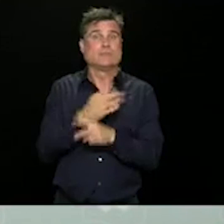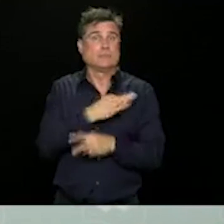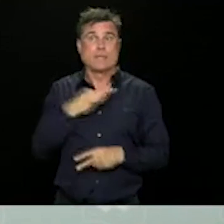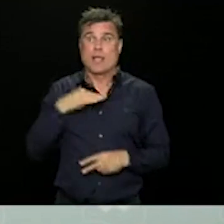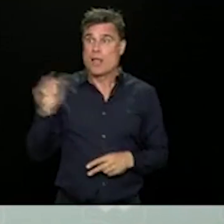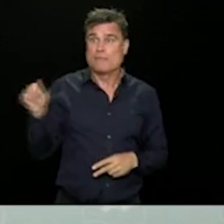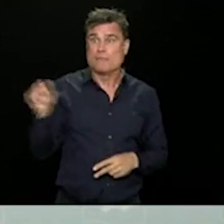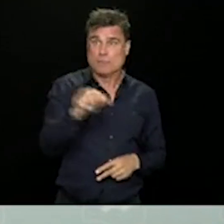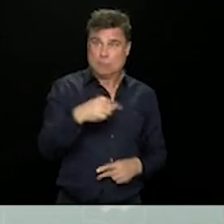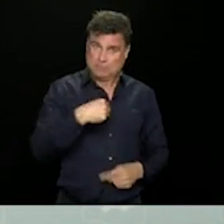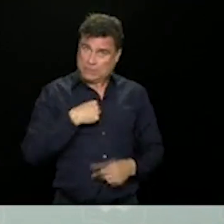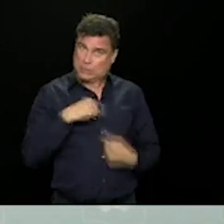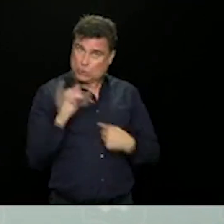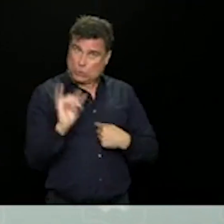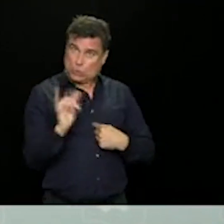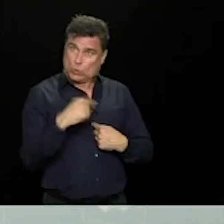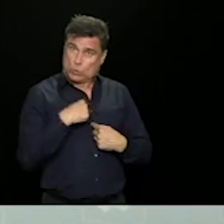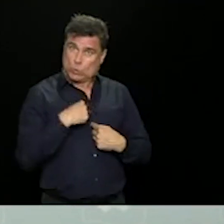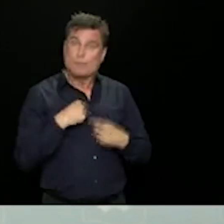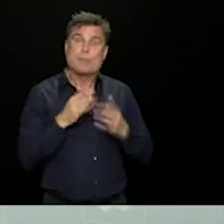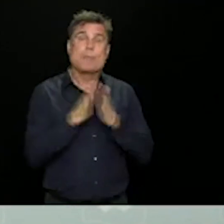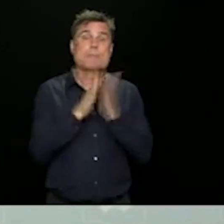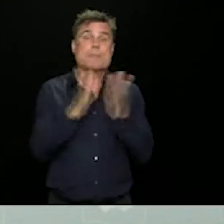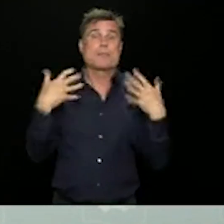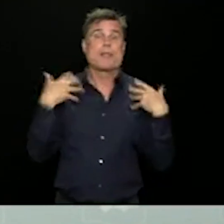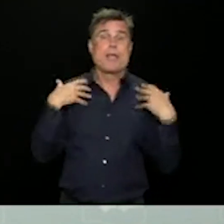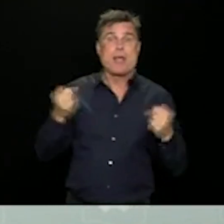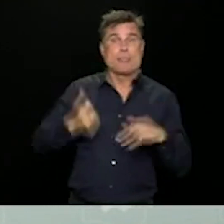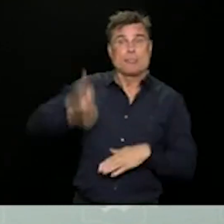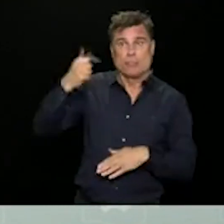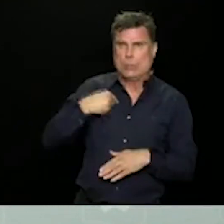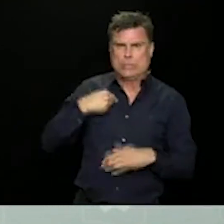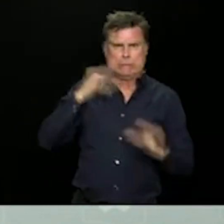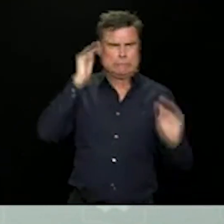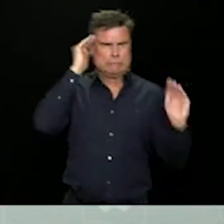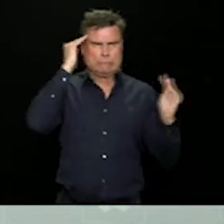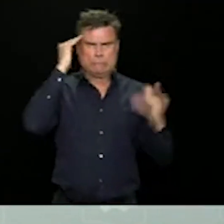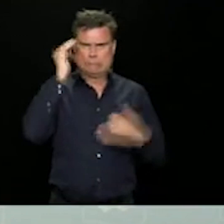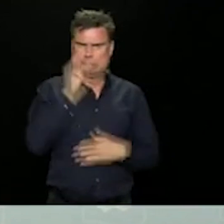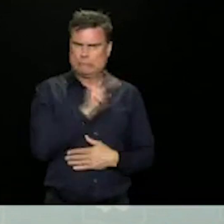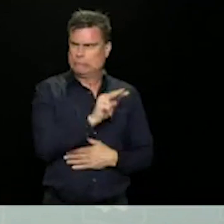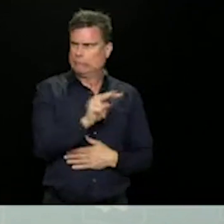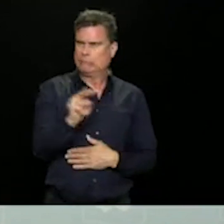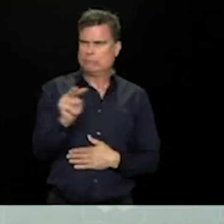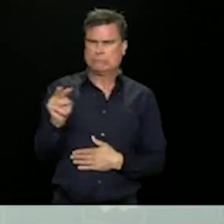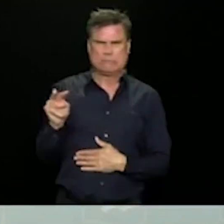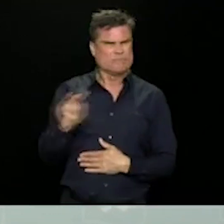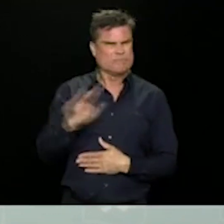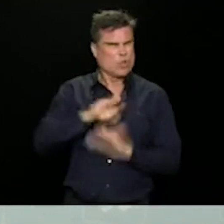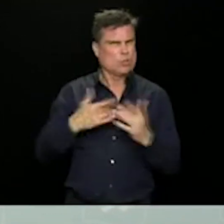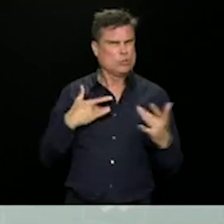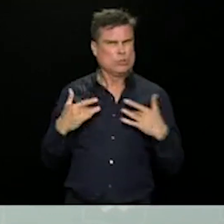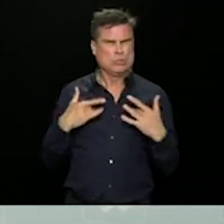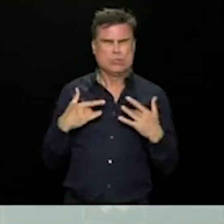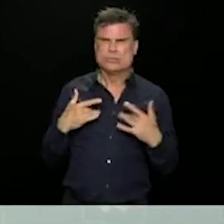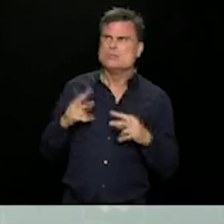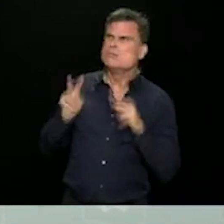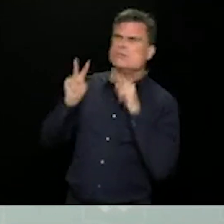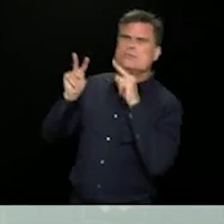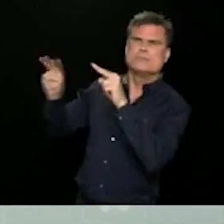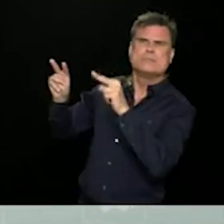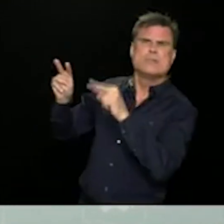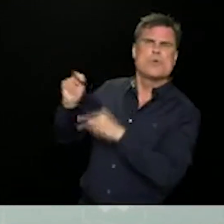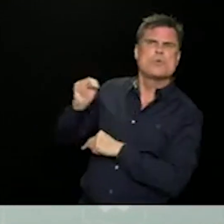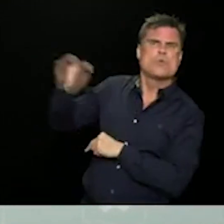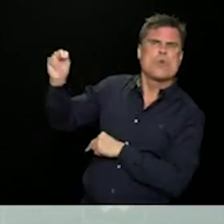need respirators for example, people with tuberculosis. There was a whole protocol and a shift, and we